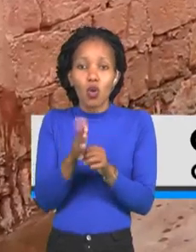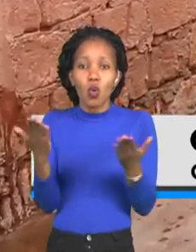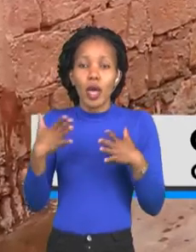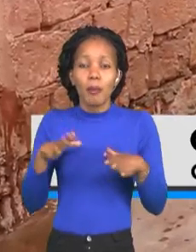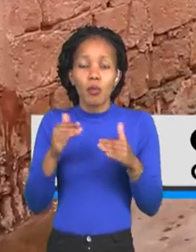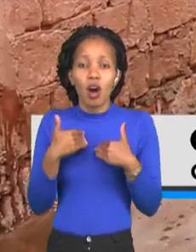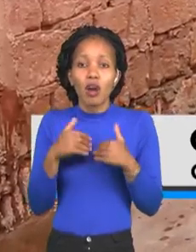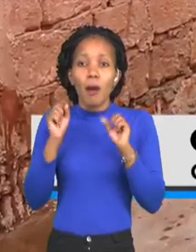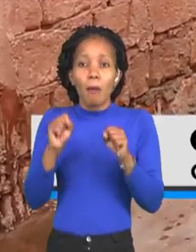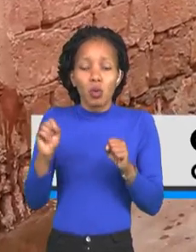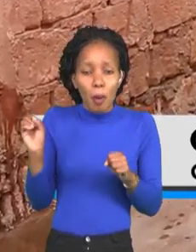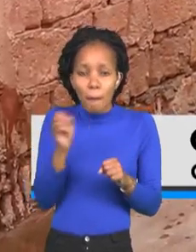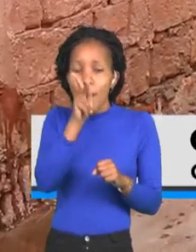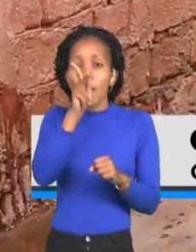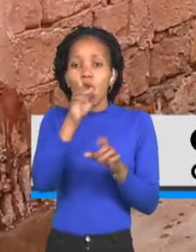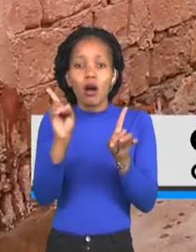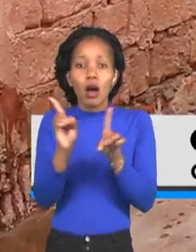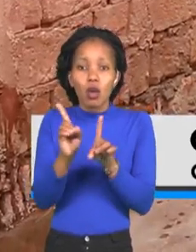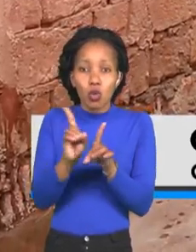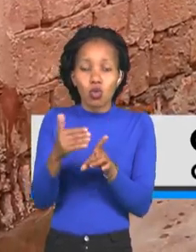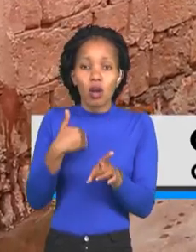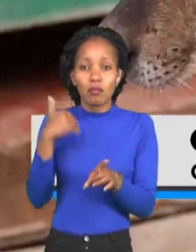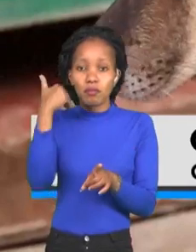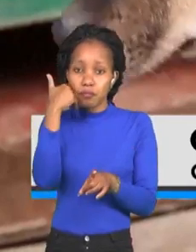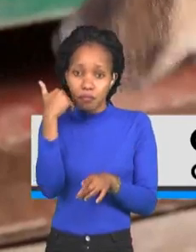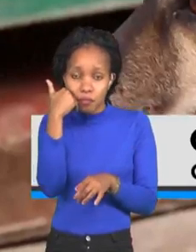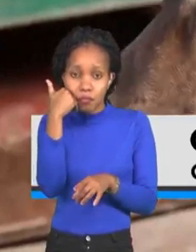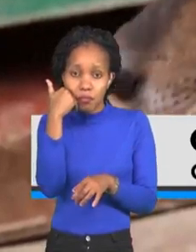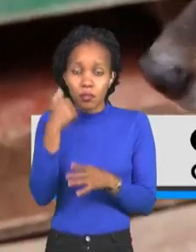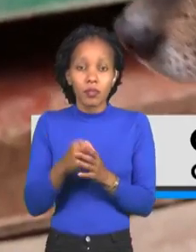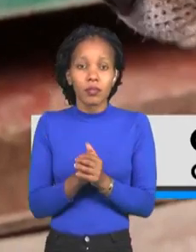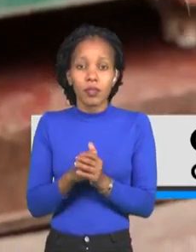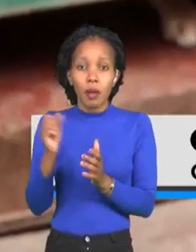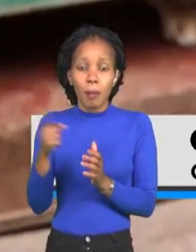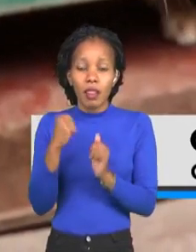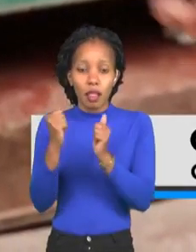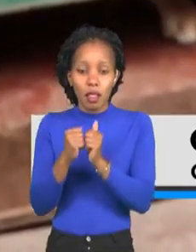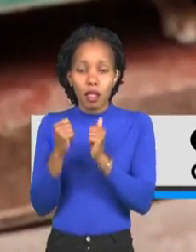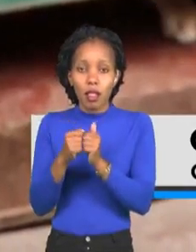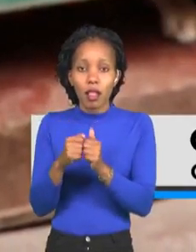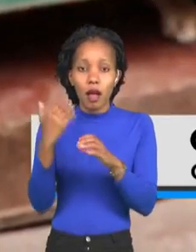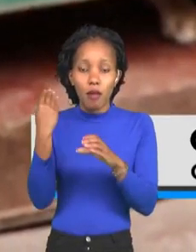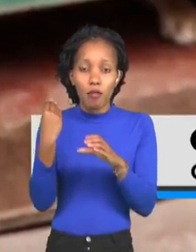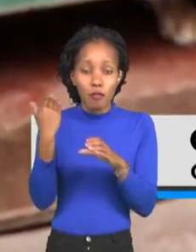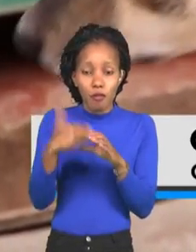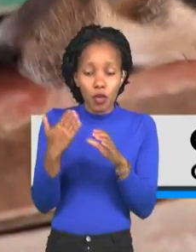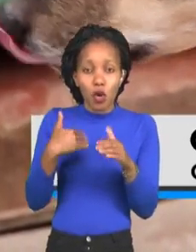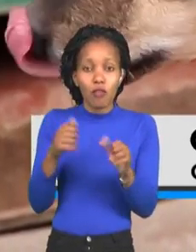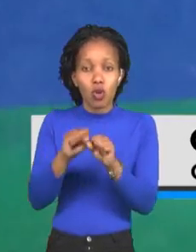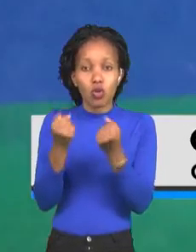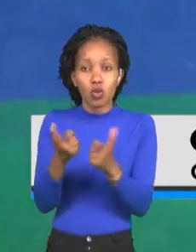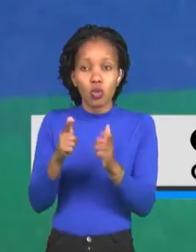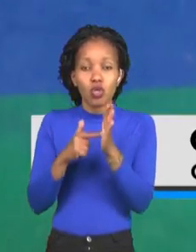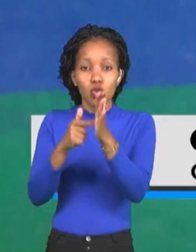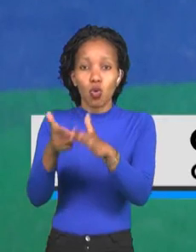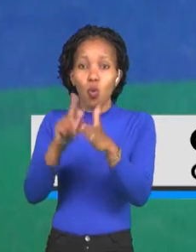be loud and aggressive in poorly lit and rubbish-strewn suburbs. In November, a video widely circulated on social media showed a